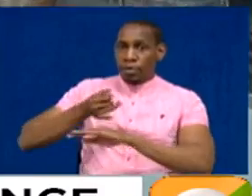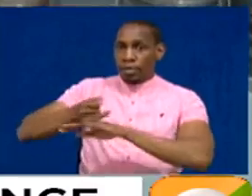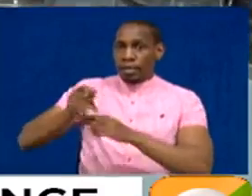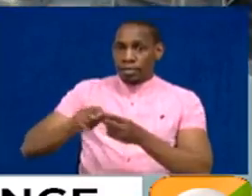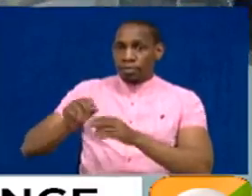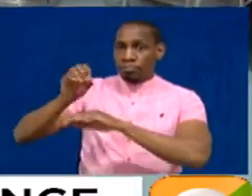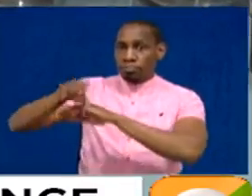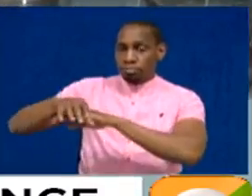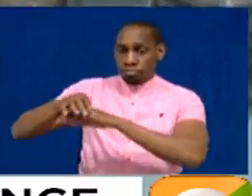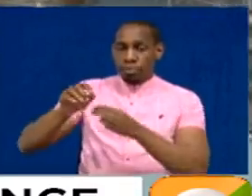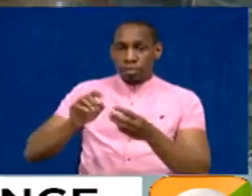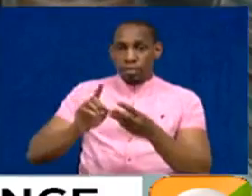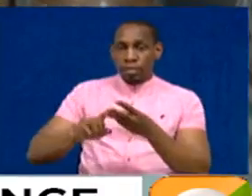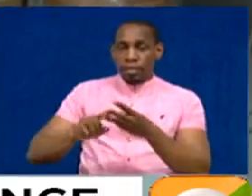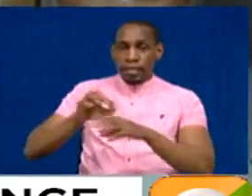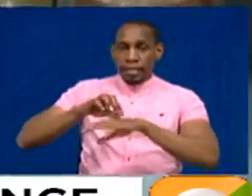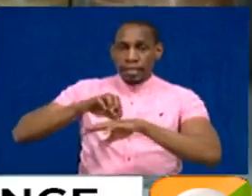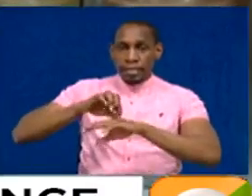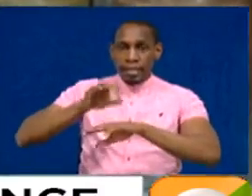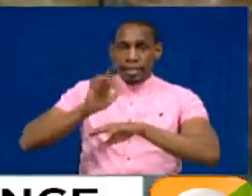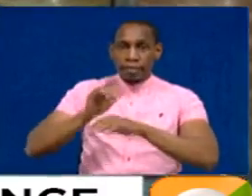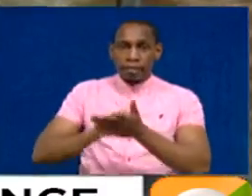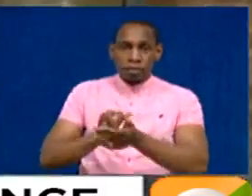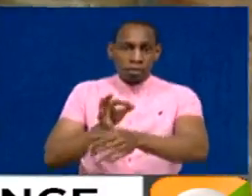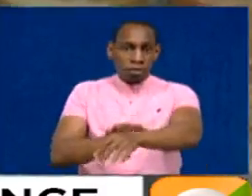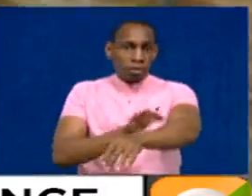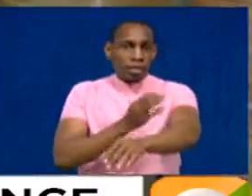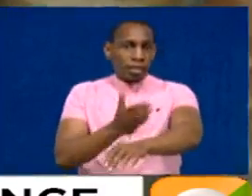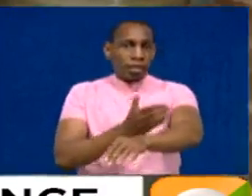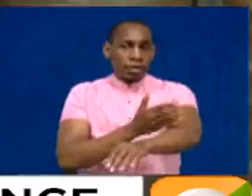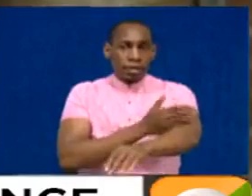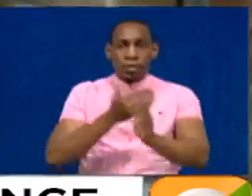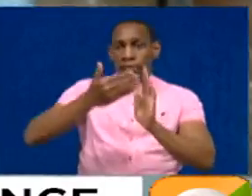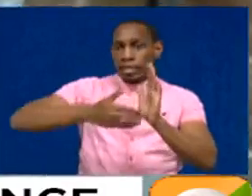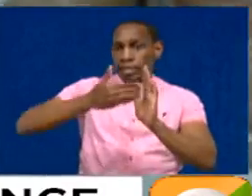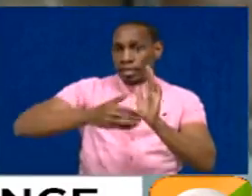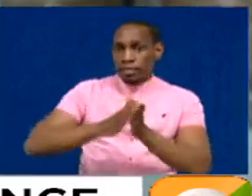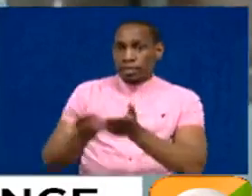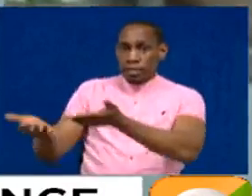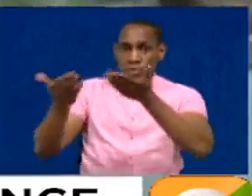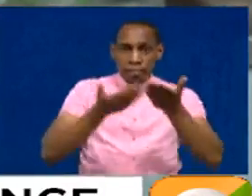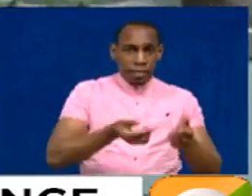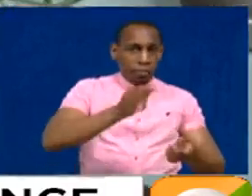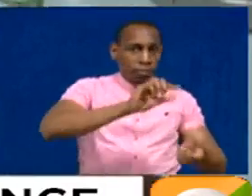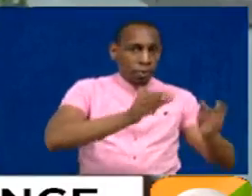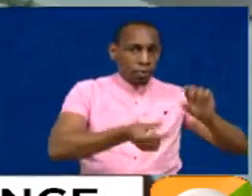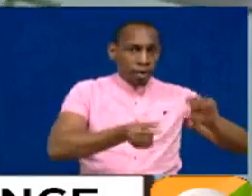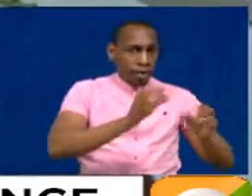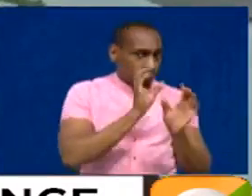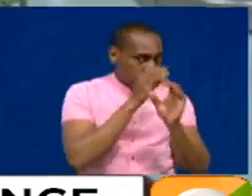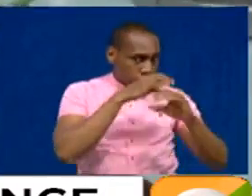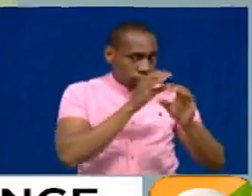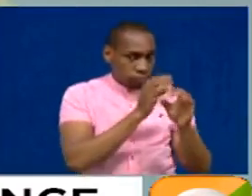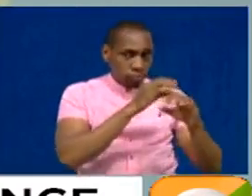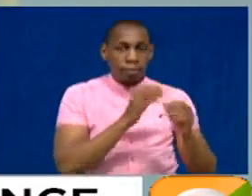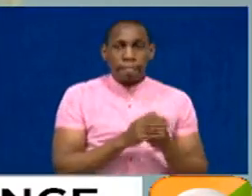from stool, from skin infections, either from wounds, injuries, from surgeries. We bring it to the lab and we